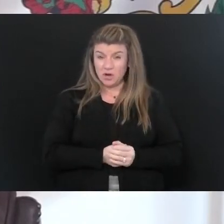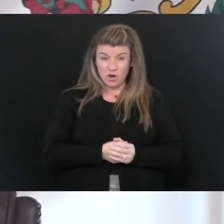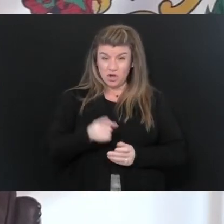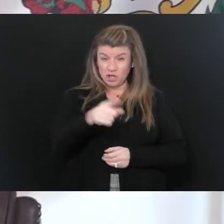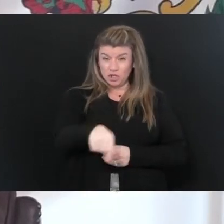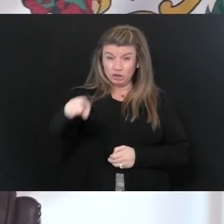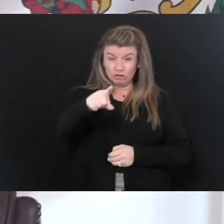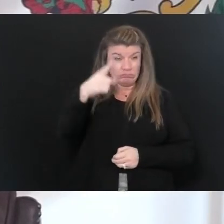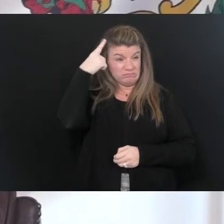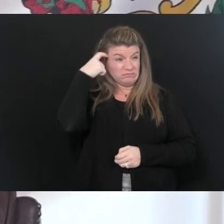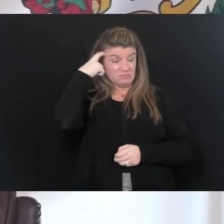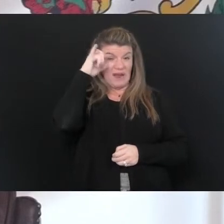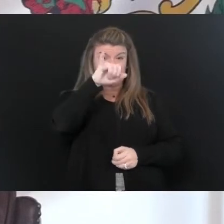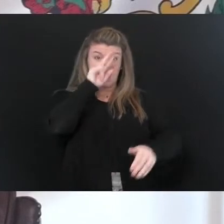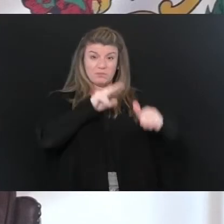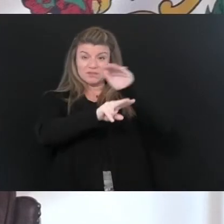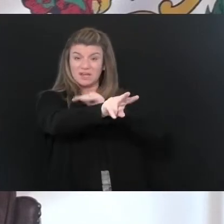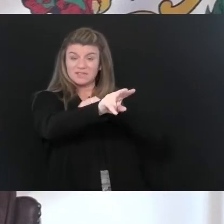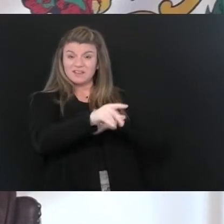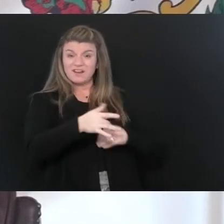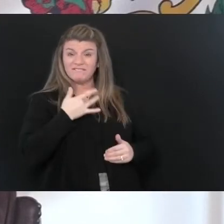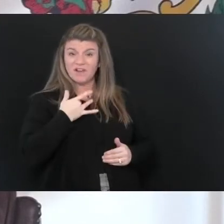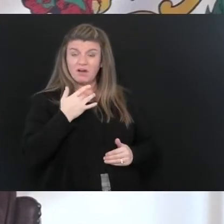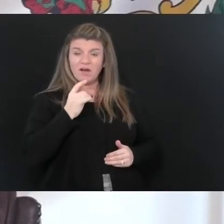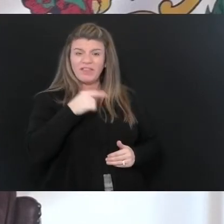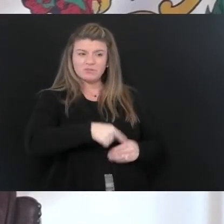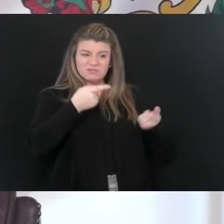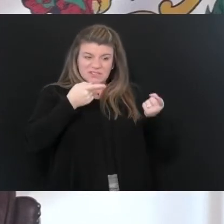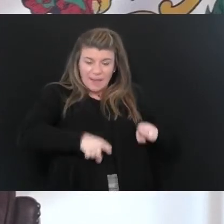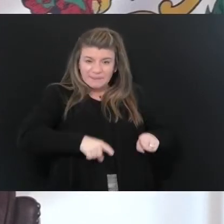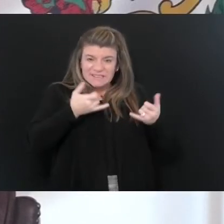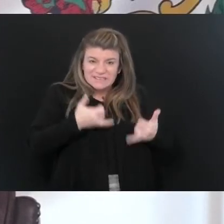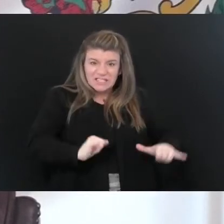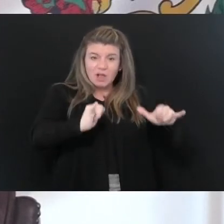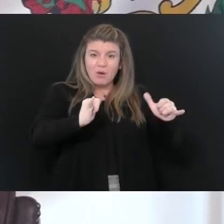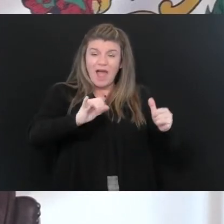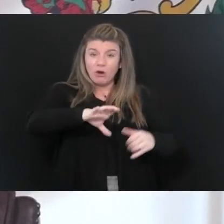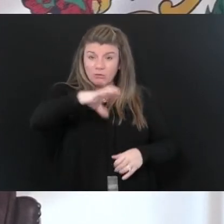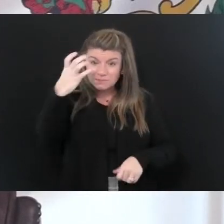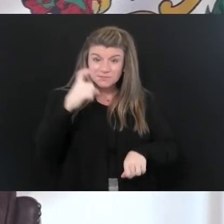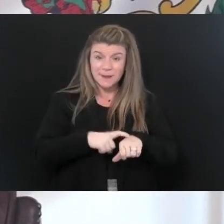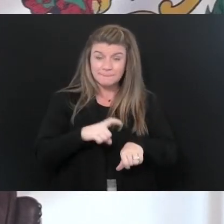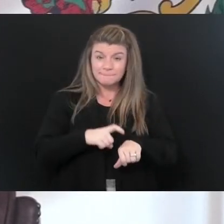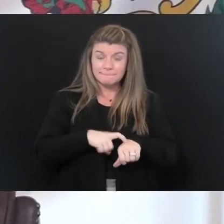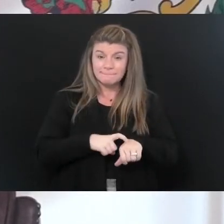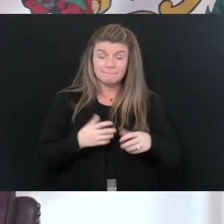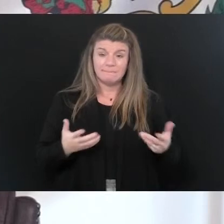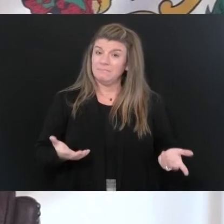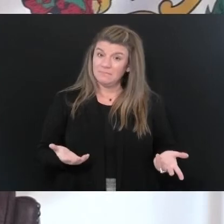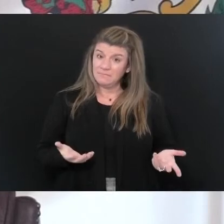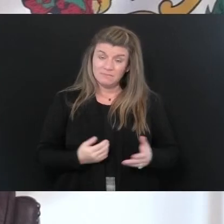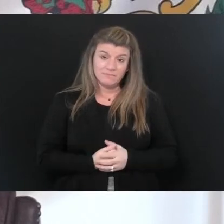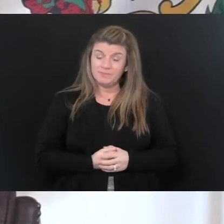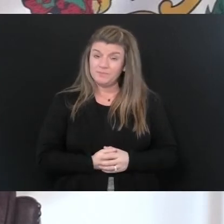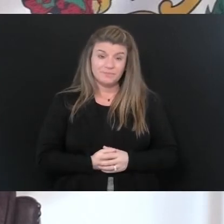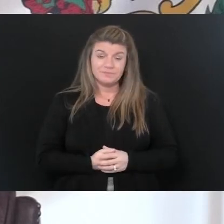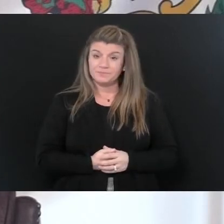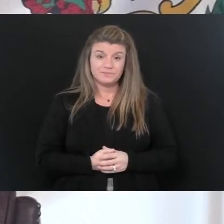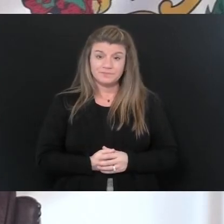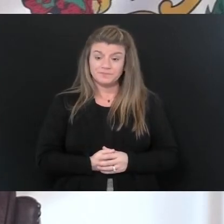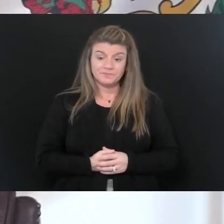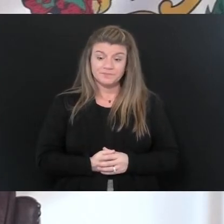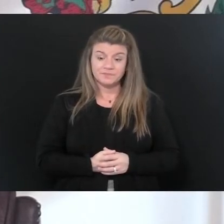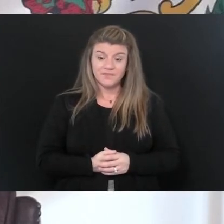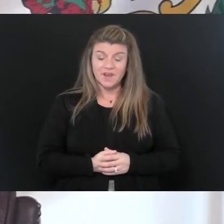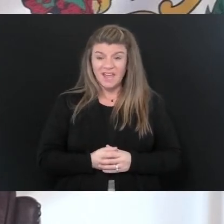thought that it'll be Christmas, in not long? Well, not long would have